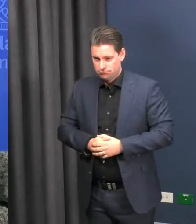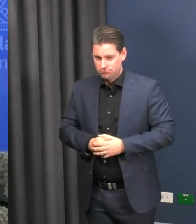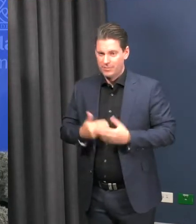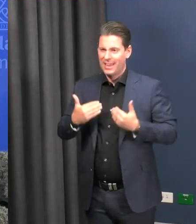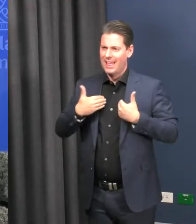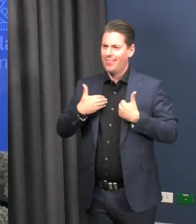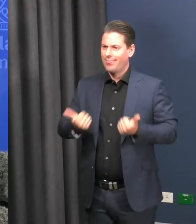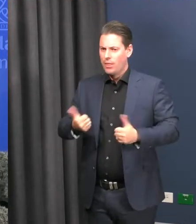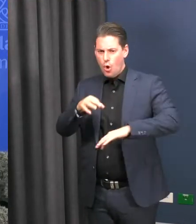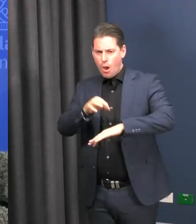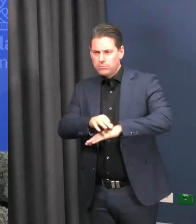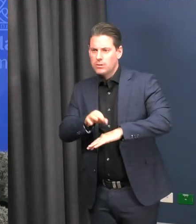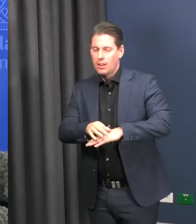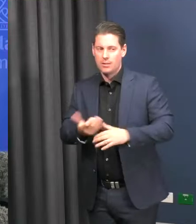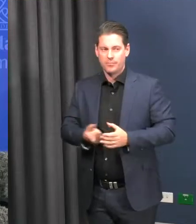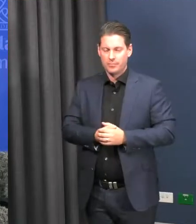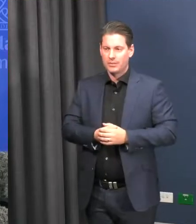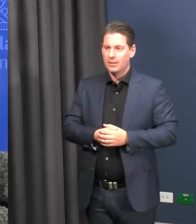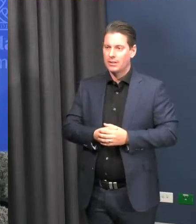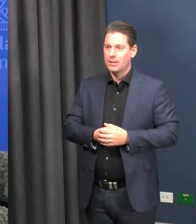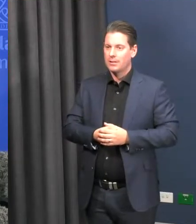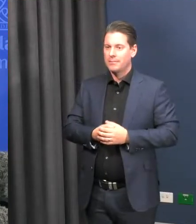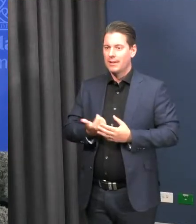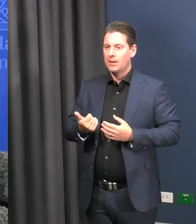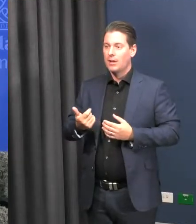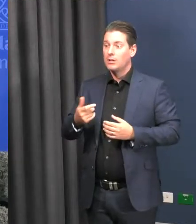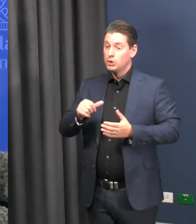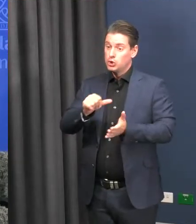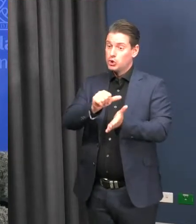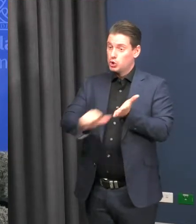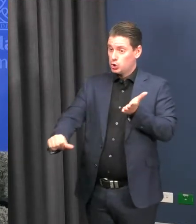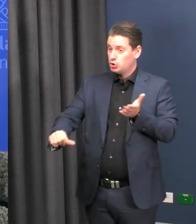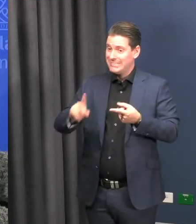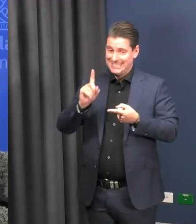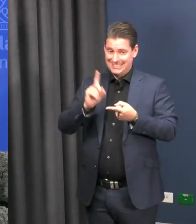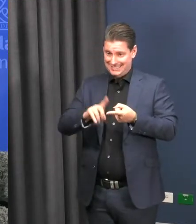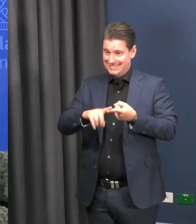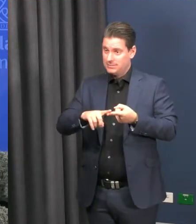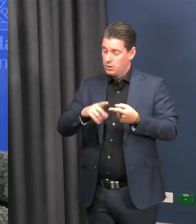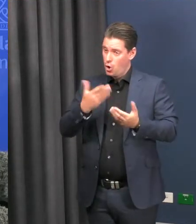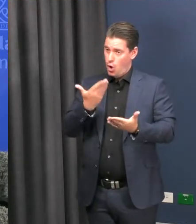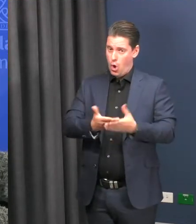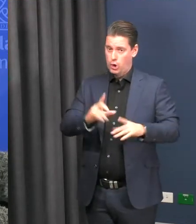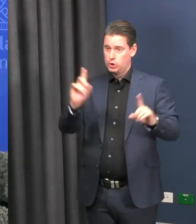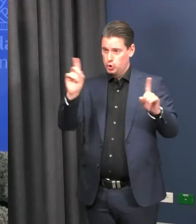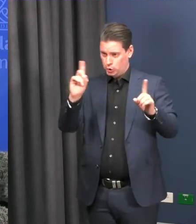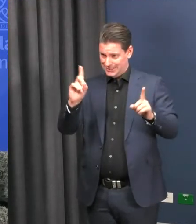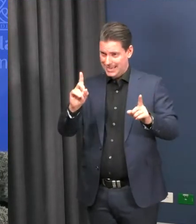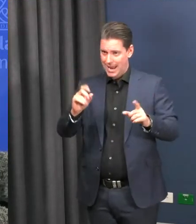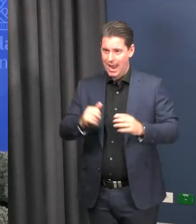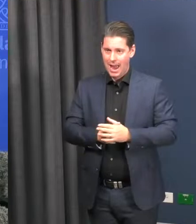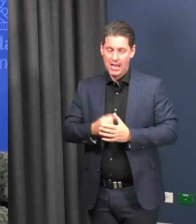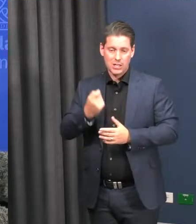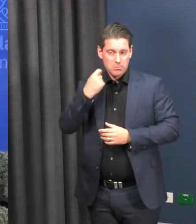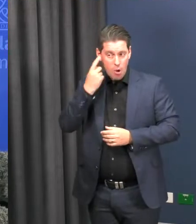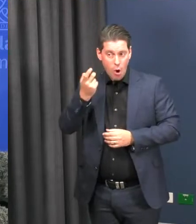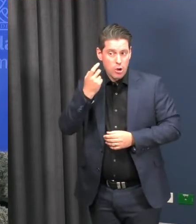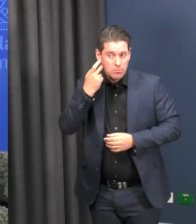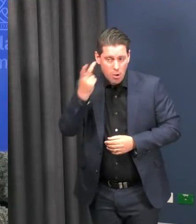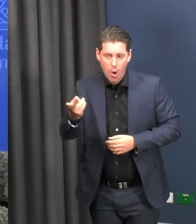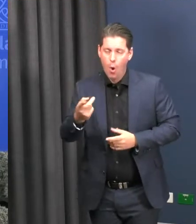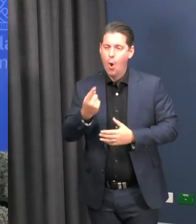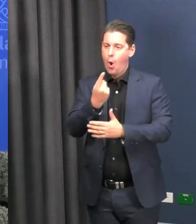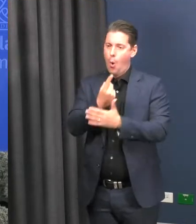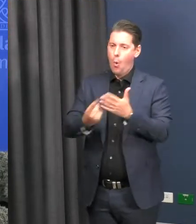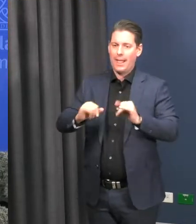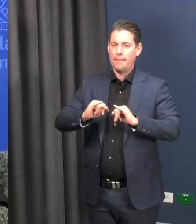services. Elective surgeries, as we said yesterday, have continued today and will continue today. They will not be elective surgeries on Thursday and